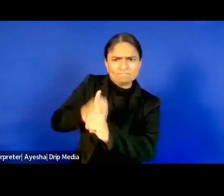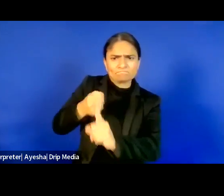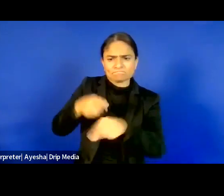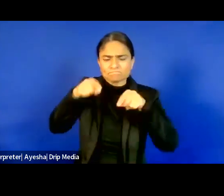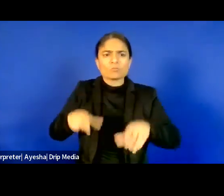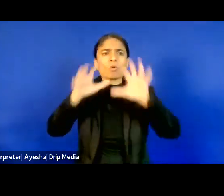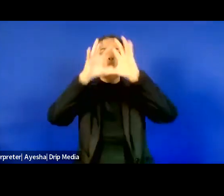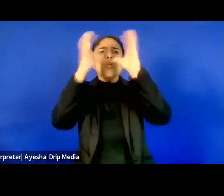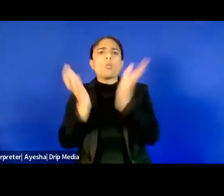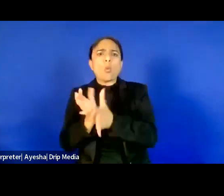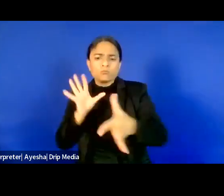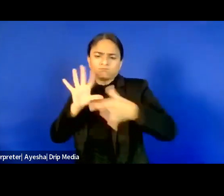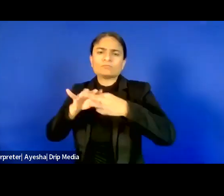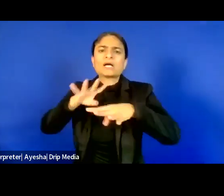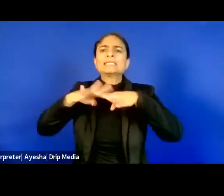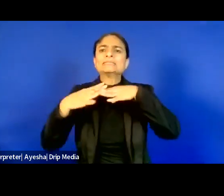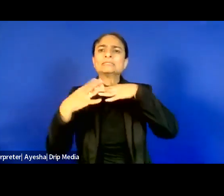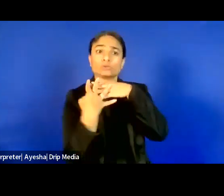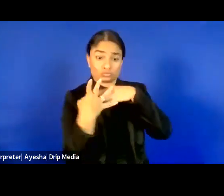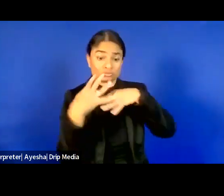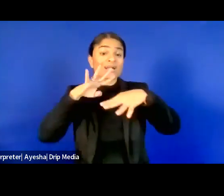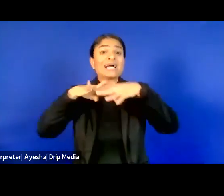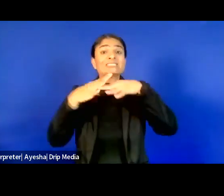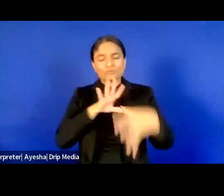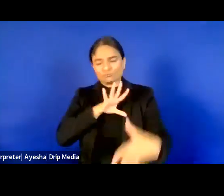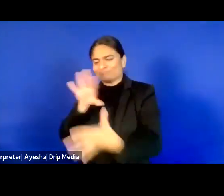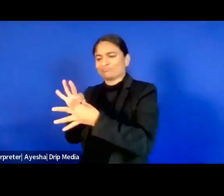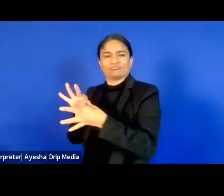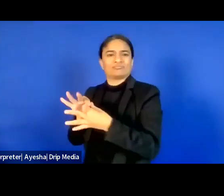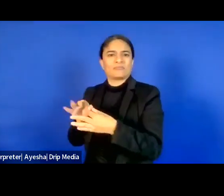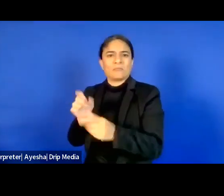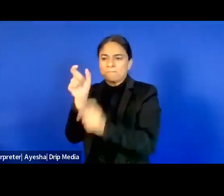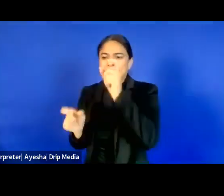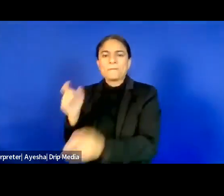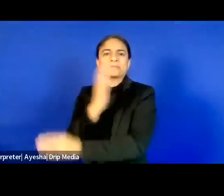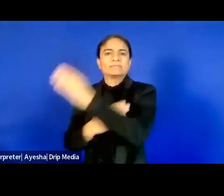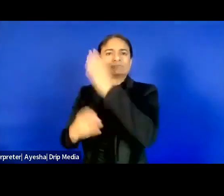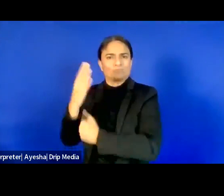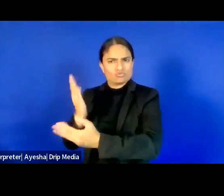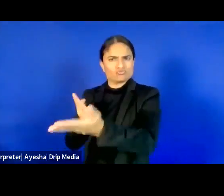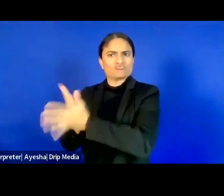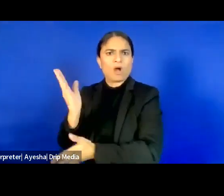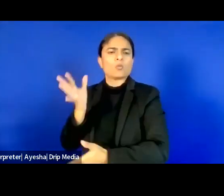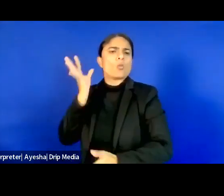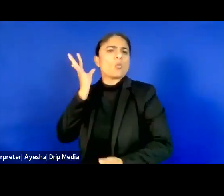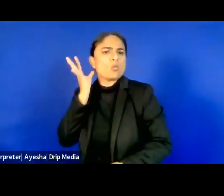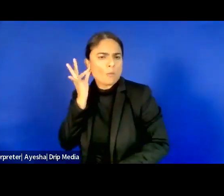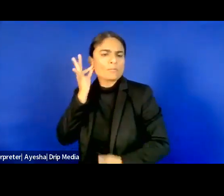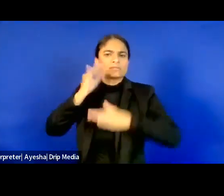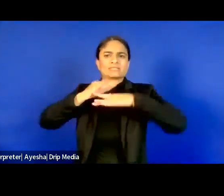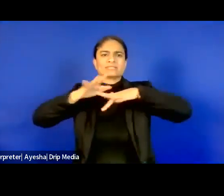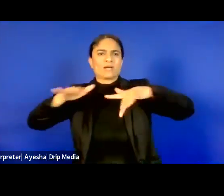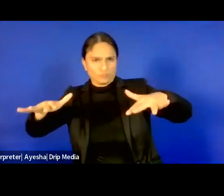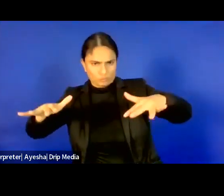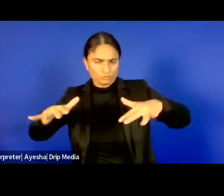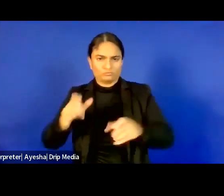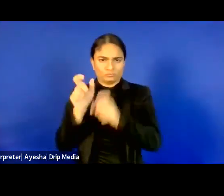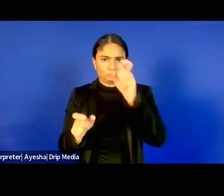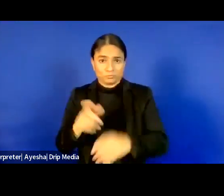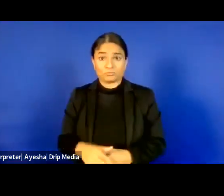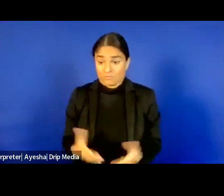the rights of women and gender diverse people. She currently serves as the Global Advocacy Manager at